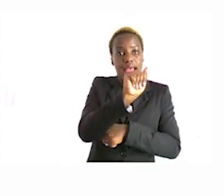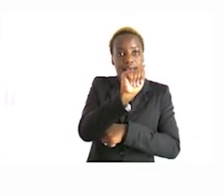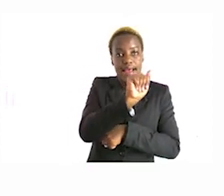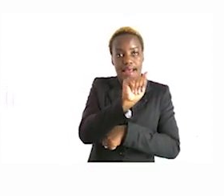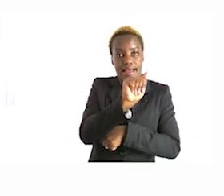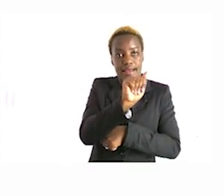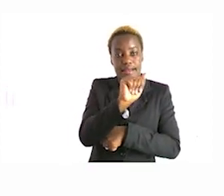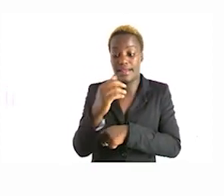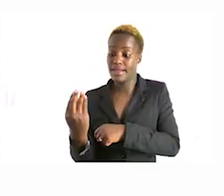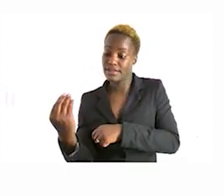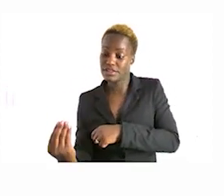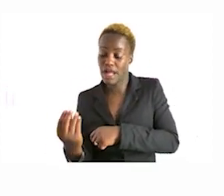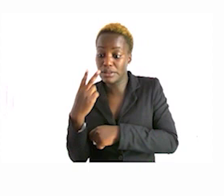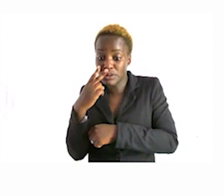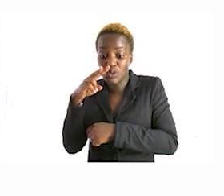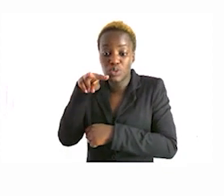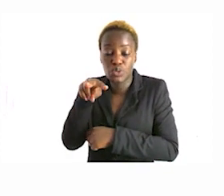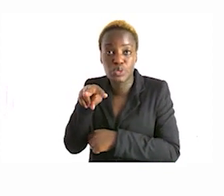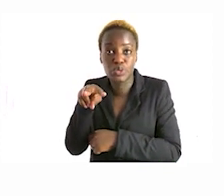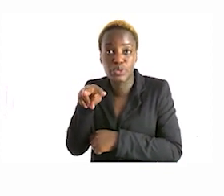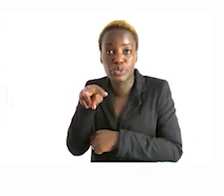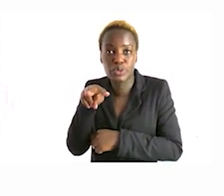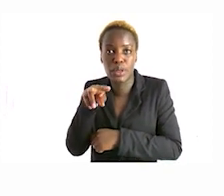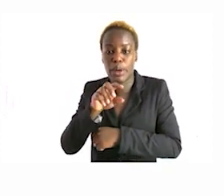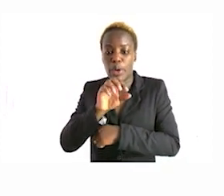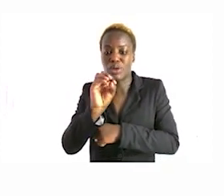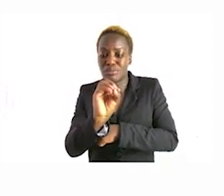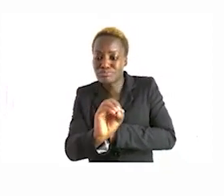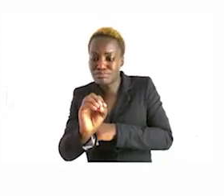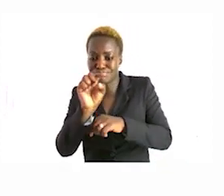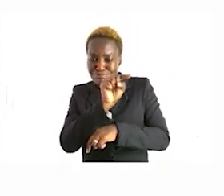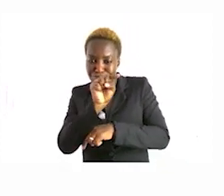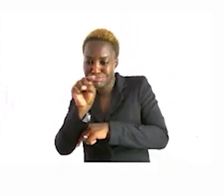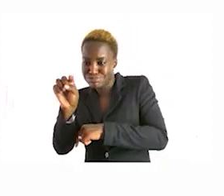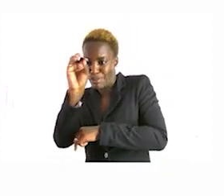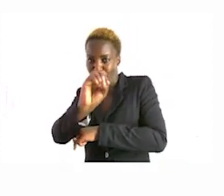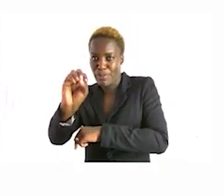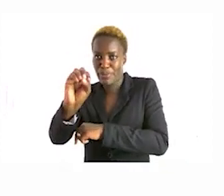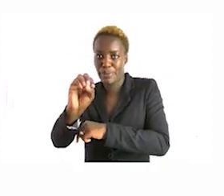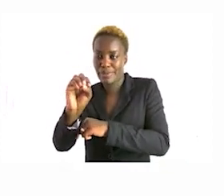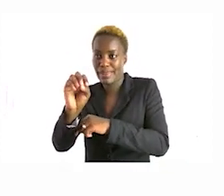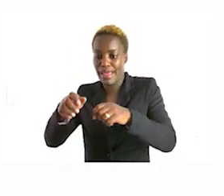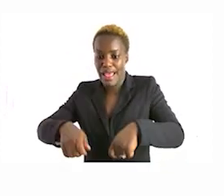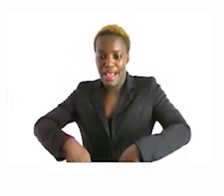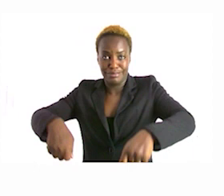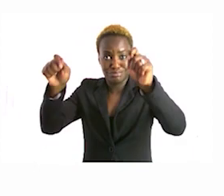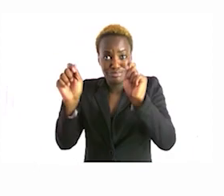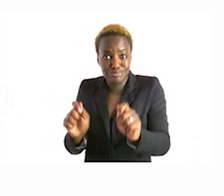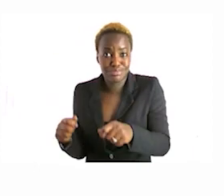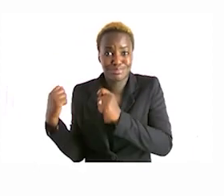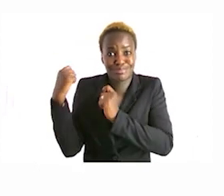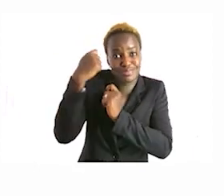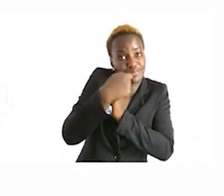child is looking. The blanket. Now let's find the child that has a blanket